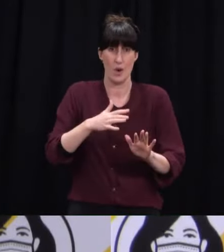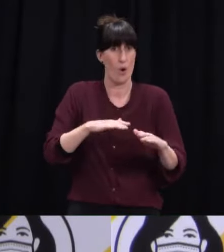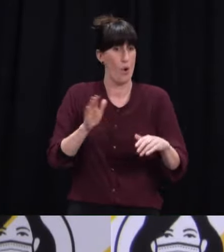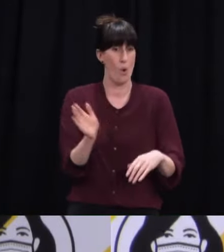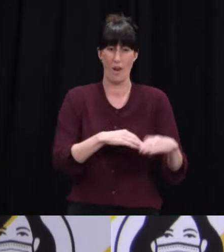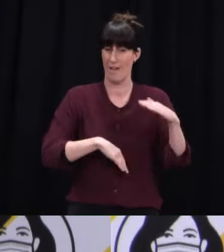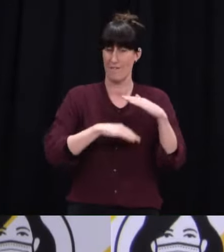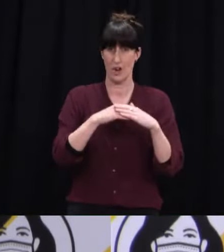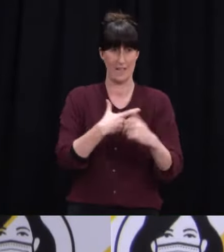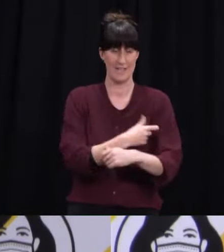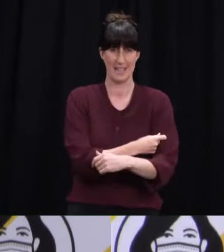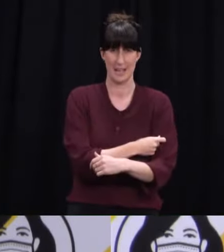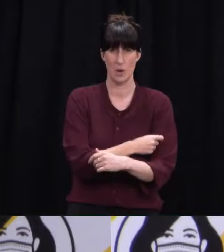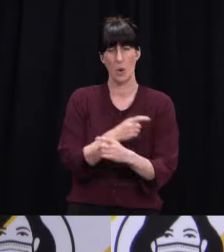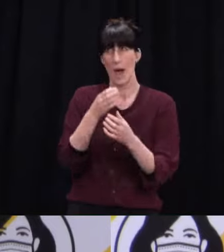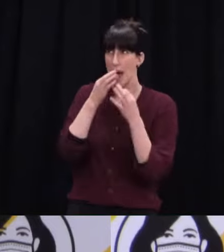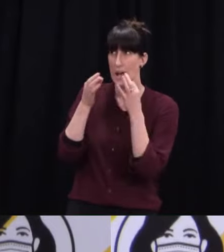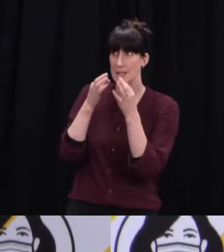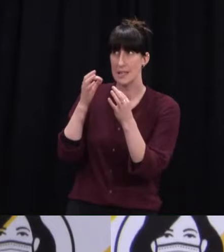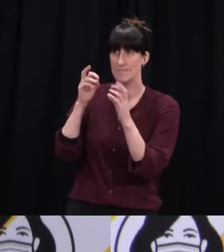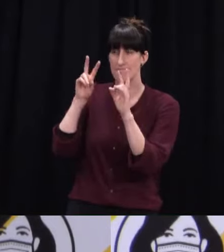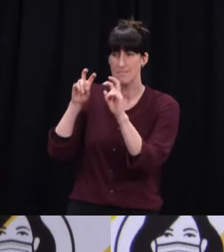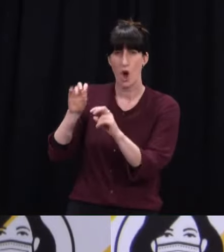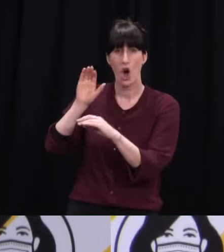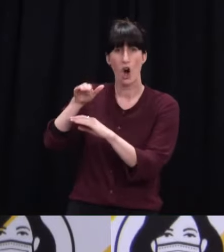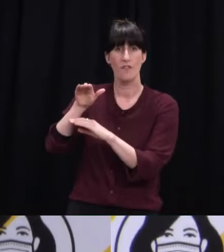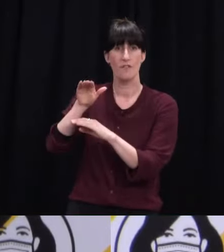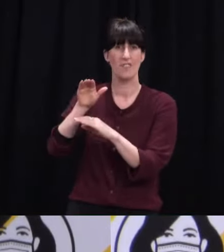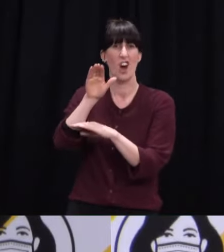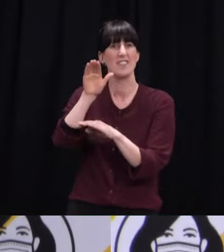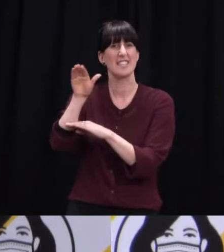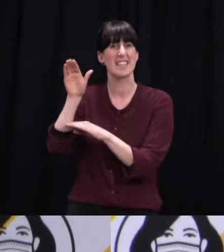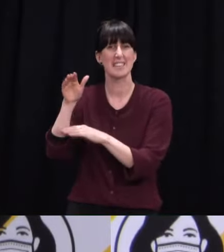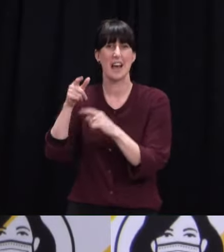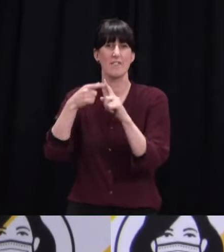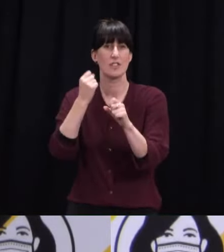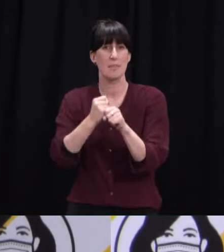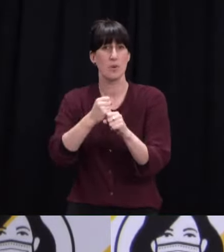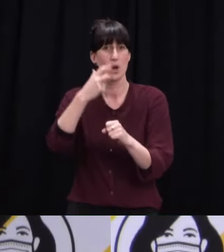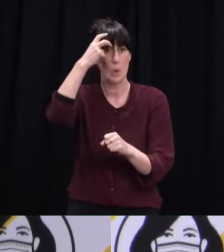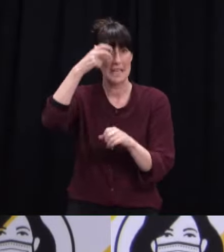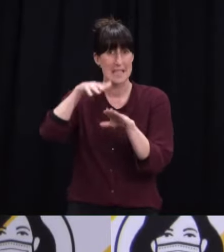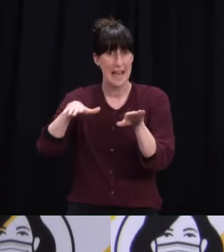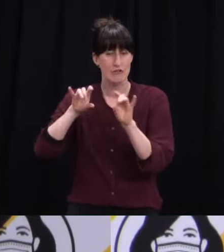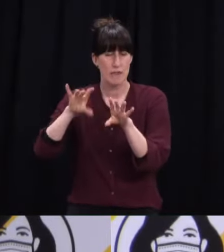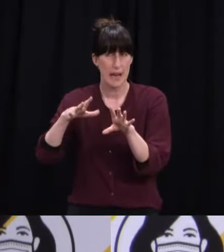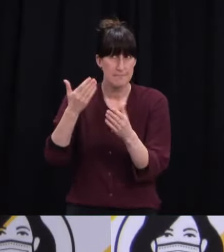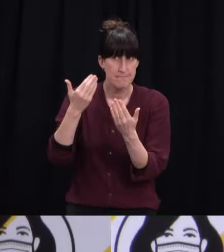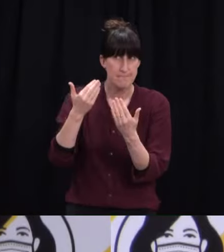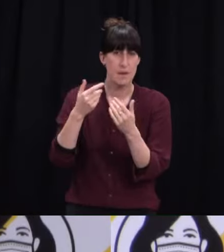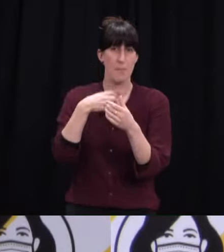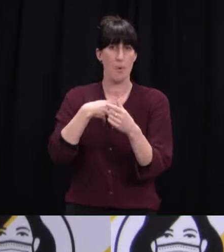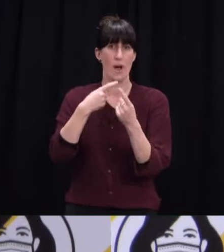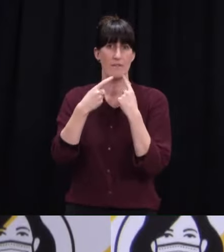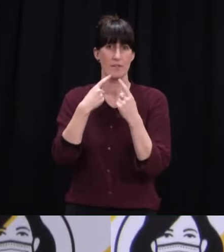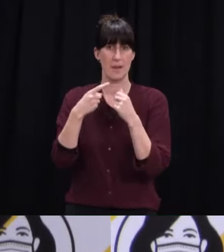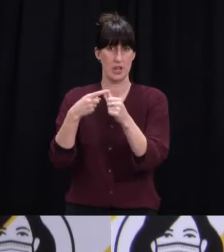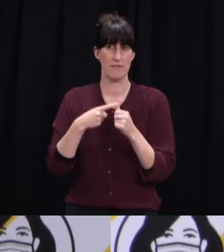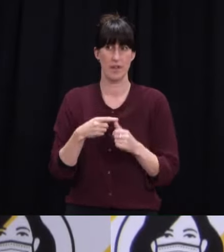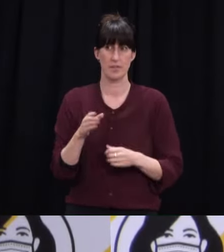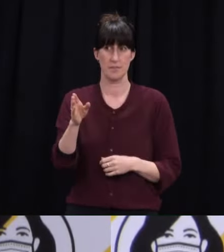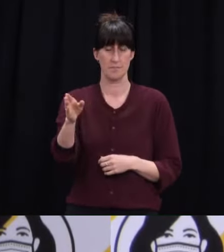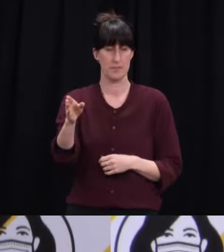to see what other jurisdictions like Queensland had done in this instance and awaiting our expert advice. If it hadn't broken the story